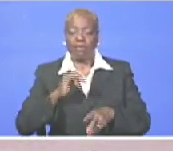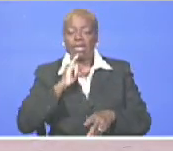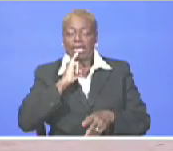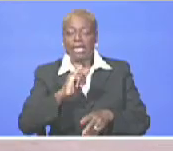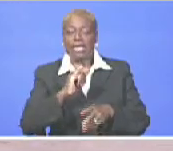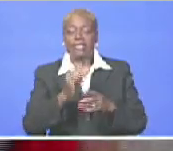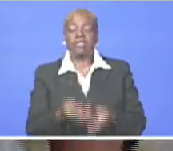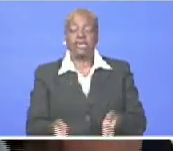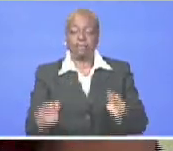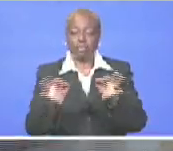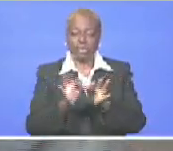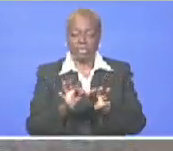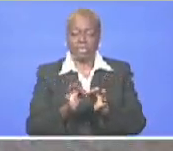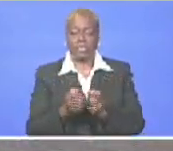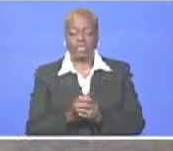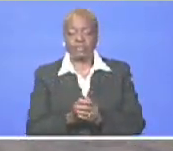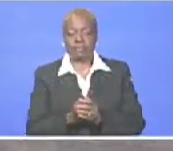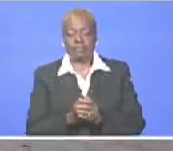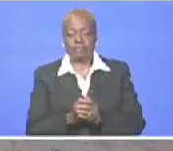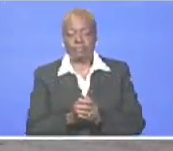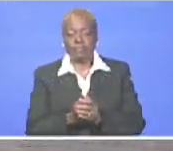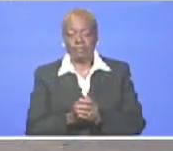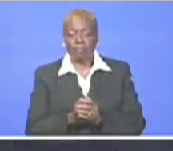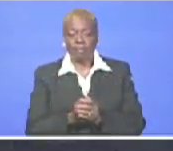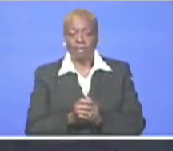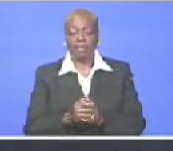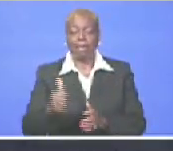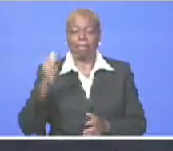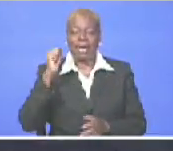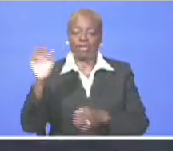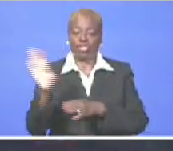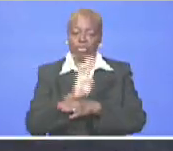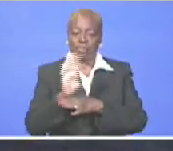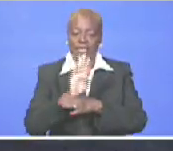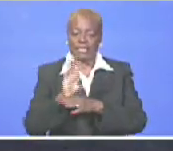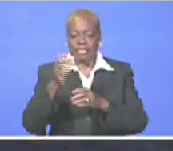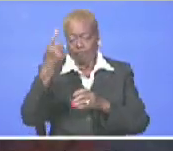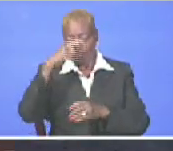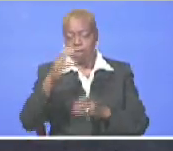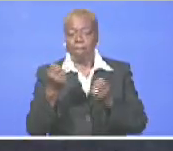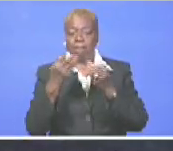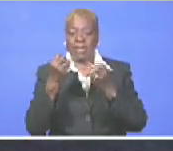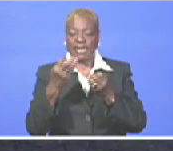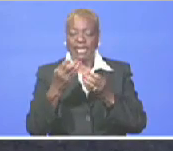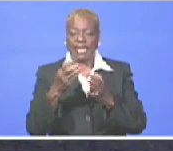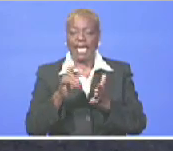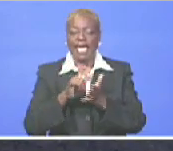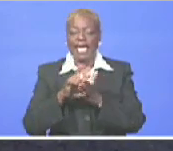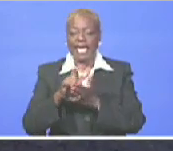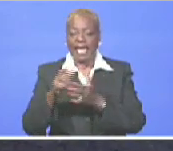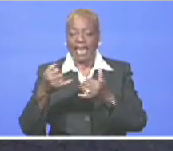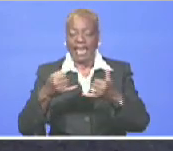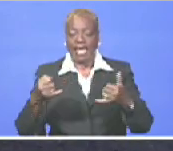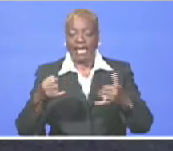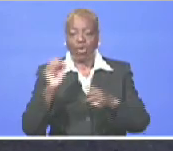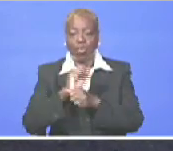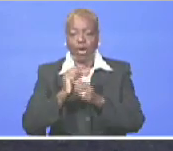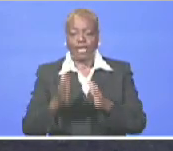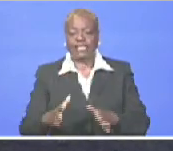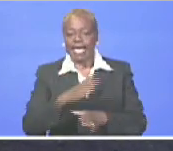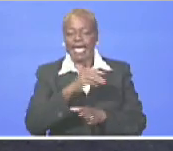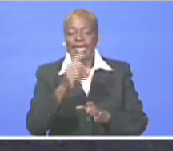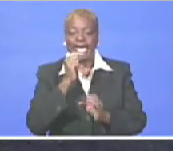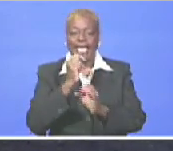cases surge in the United States. It was back to business for scores of airline workers and taxi cab drivers. Today, the country reopened